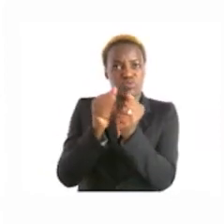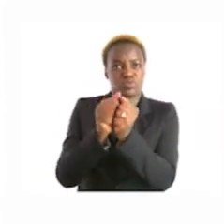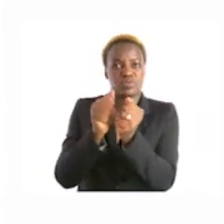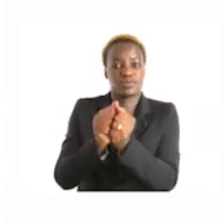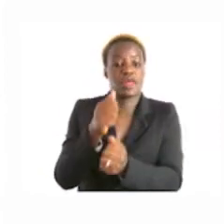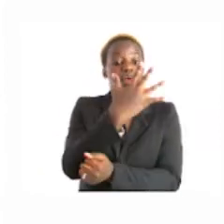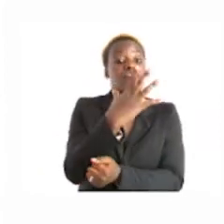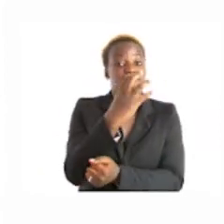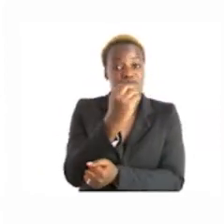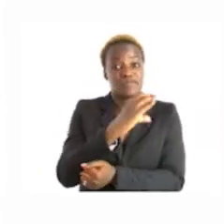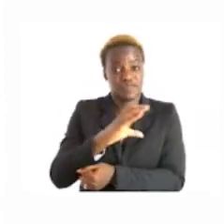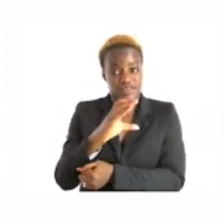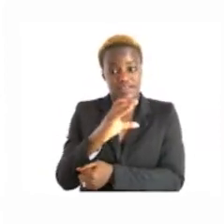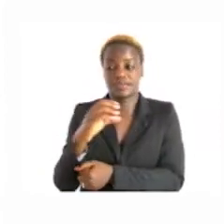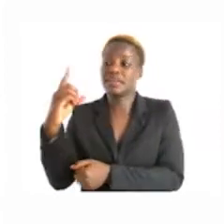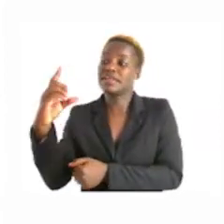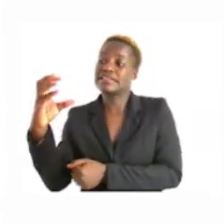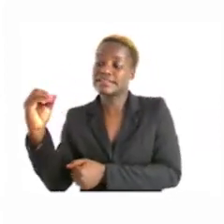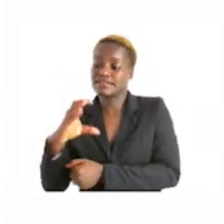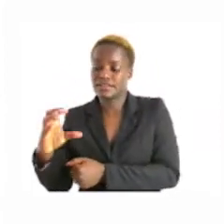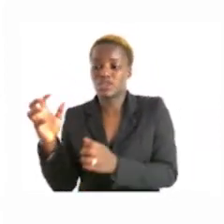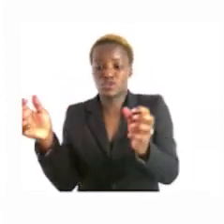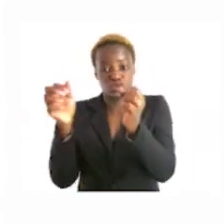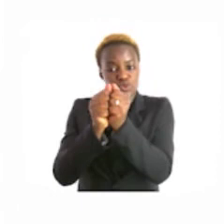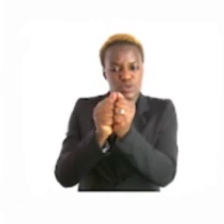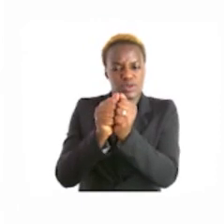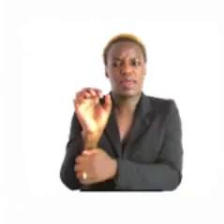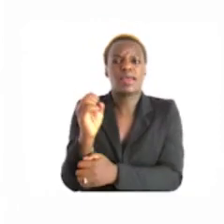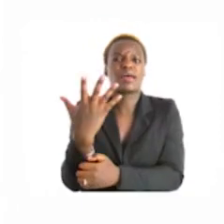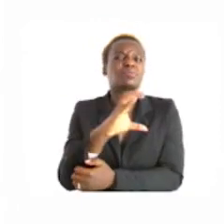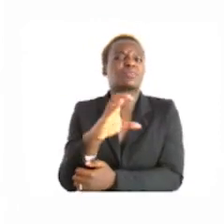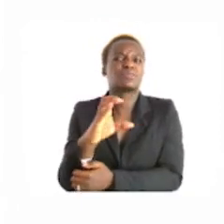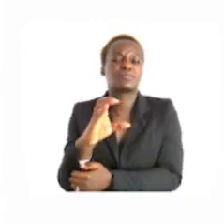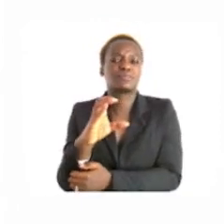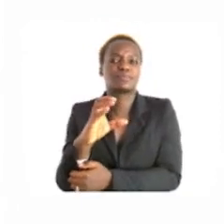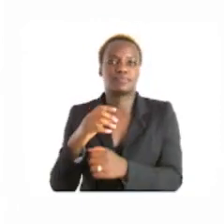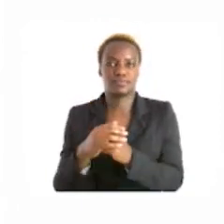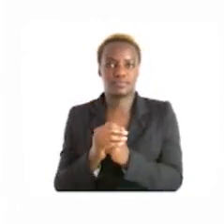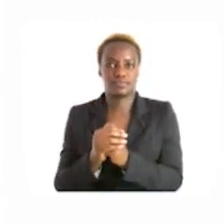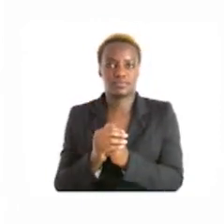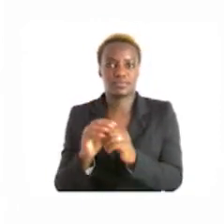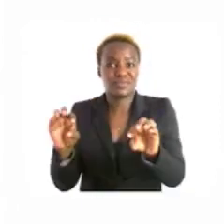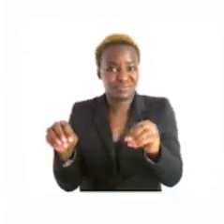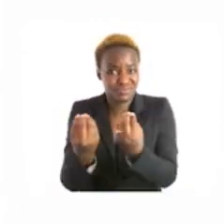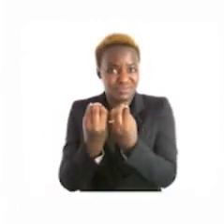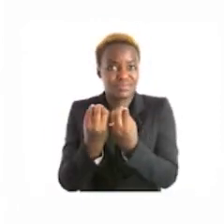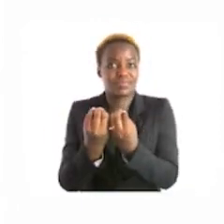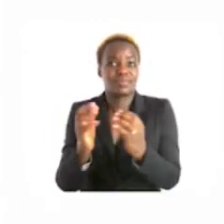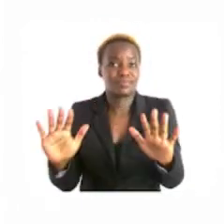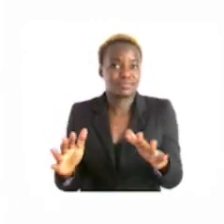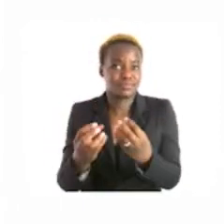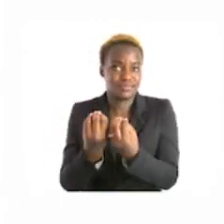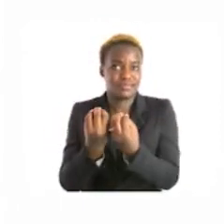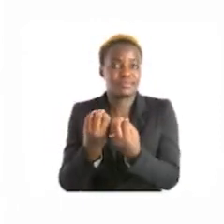then you add another 10 to the 50, what amount are you going to have? Yes, that's correct. You